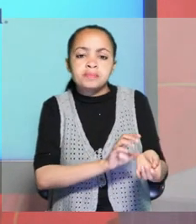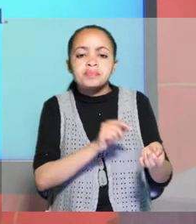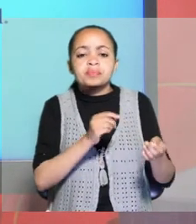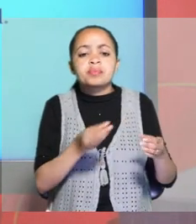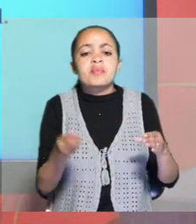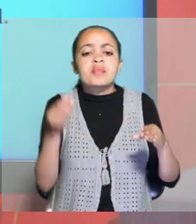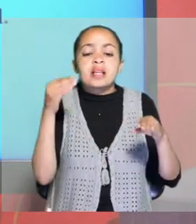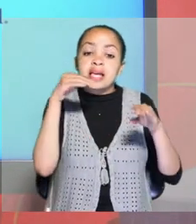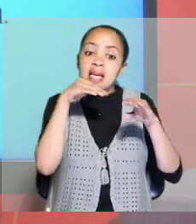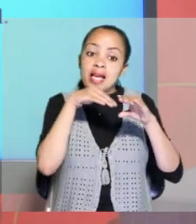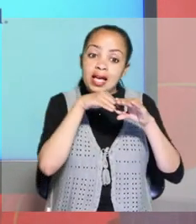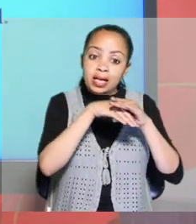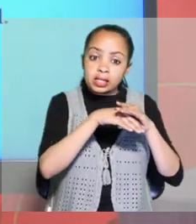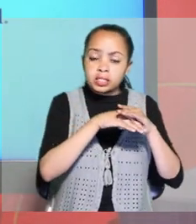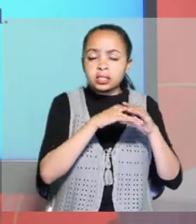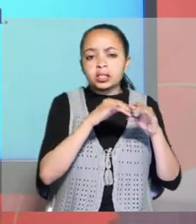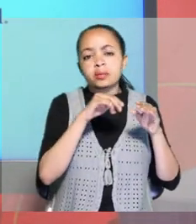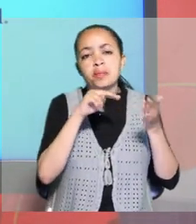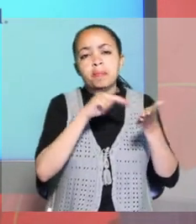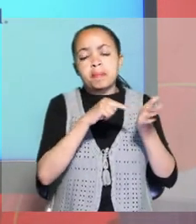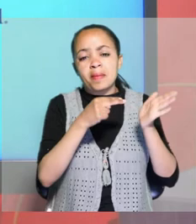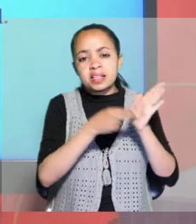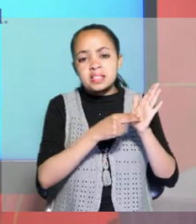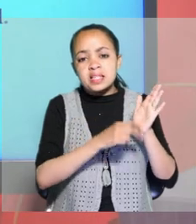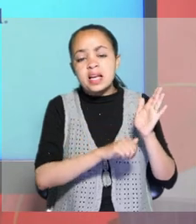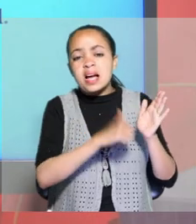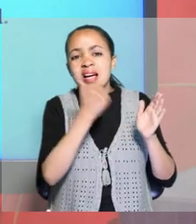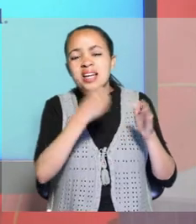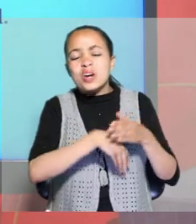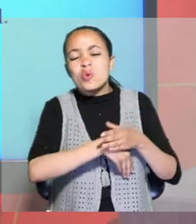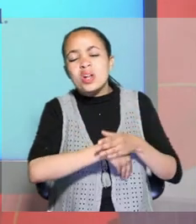Entry by endocytosis means, and again